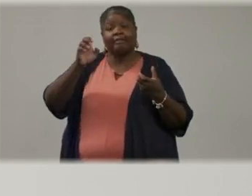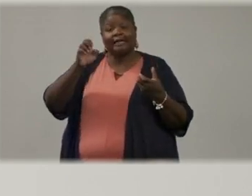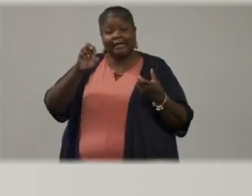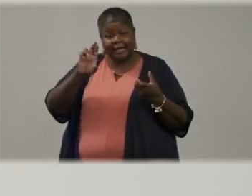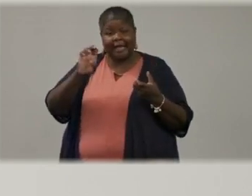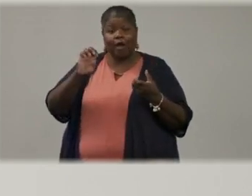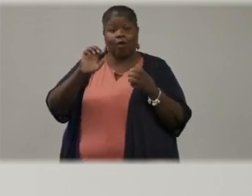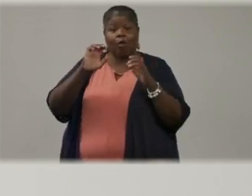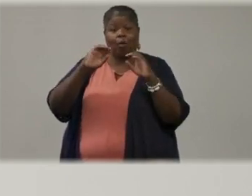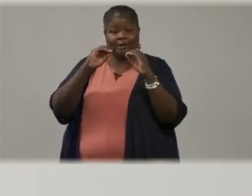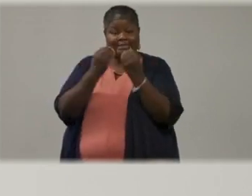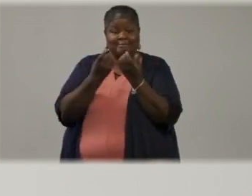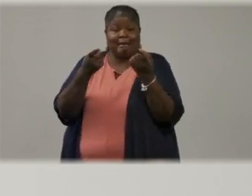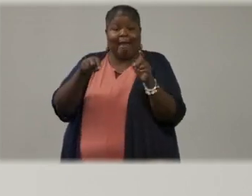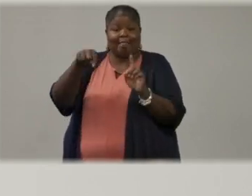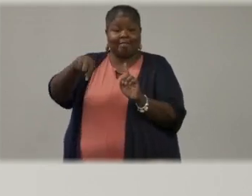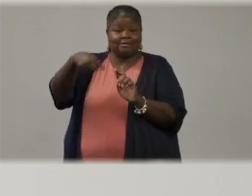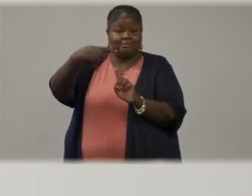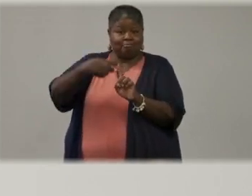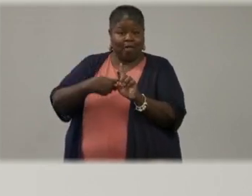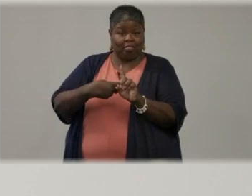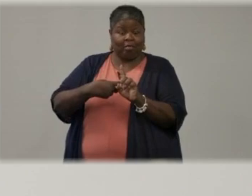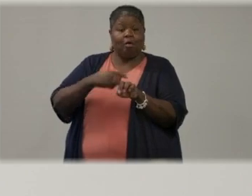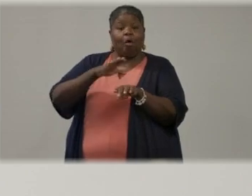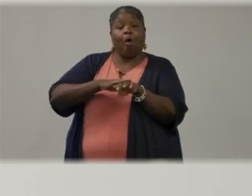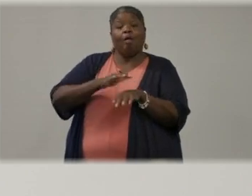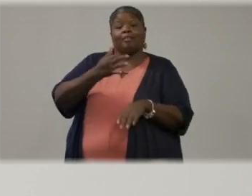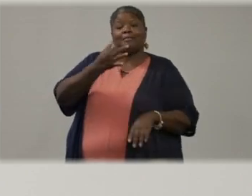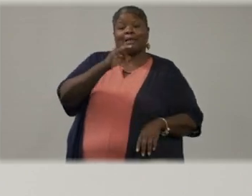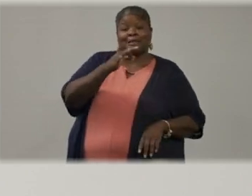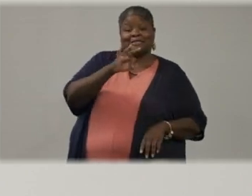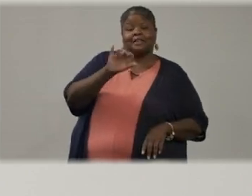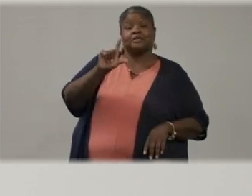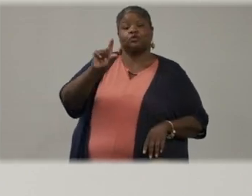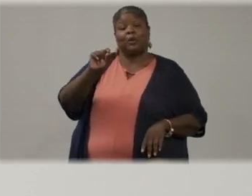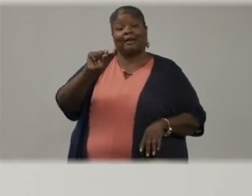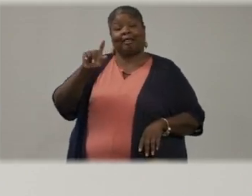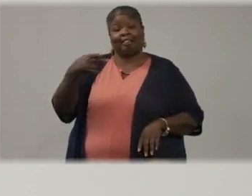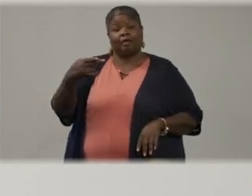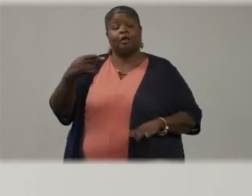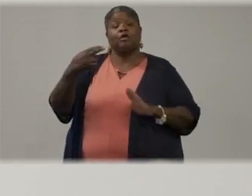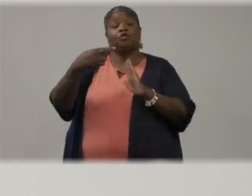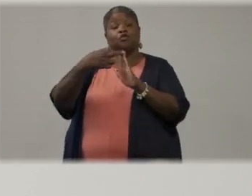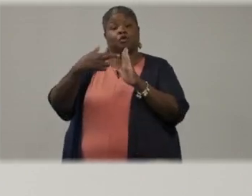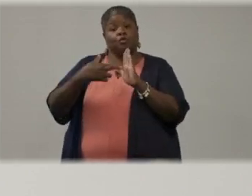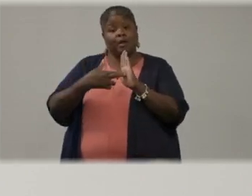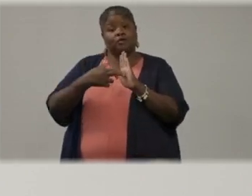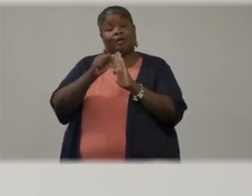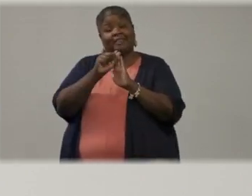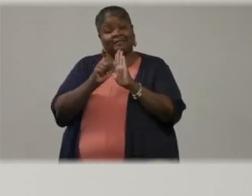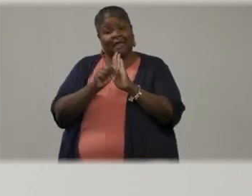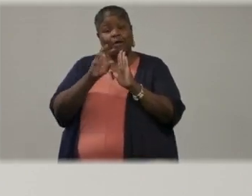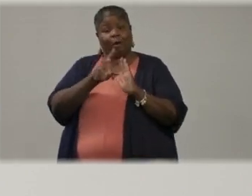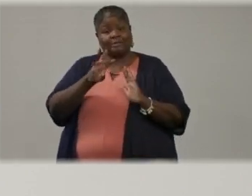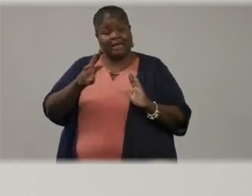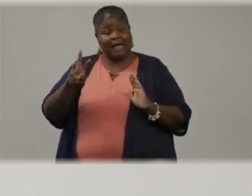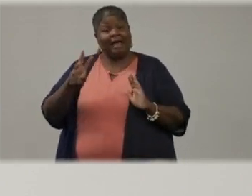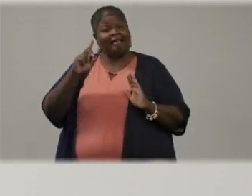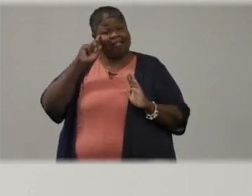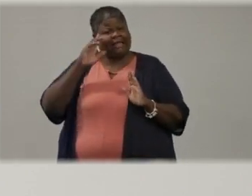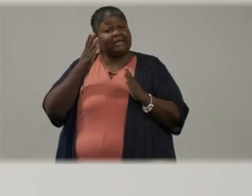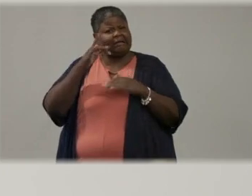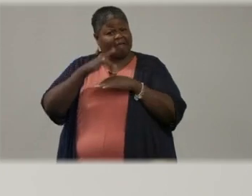that's happening this month from the 19th to the 20th. You can register on the state's website. I believe there are still some seats